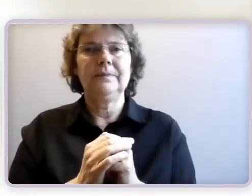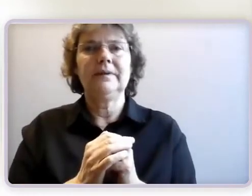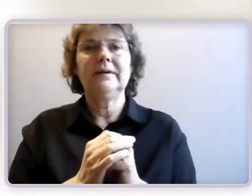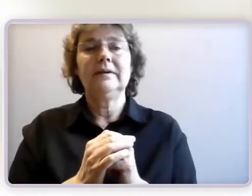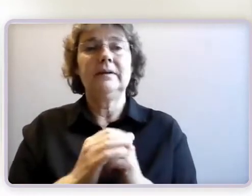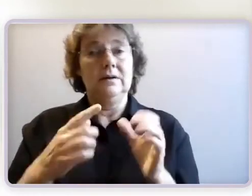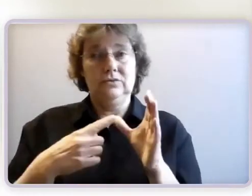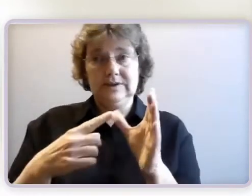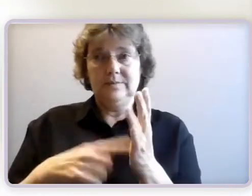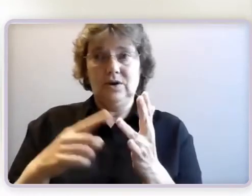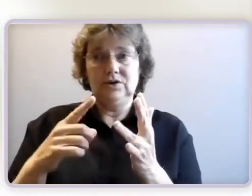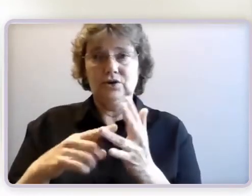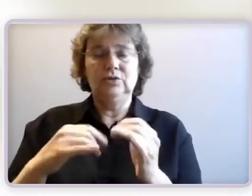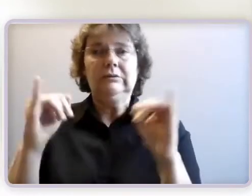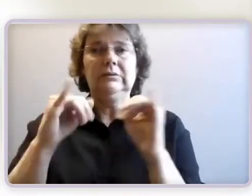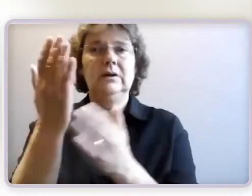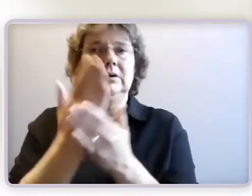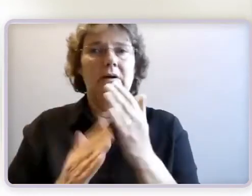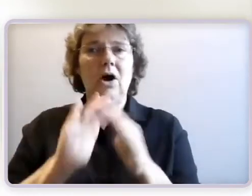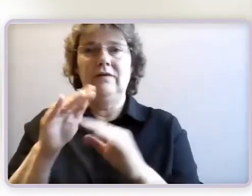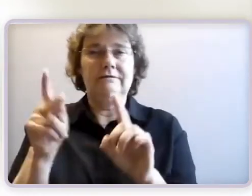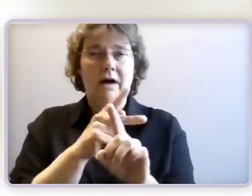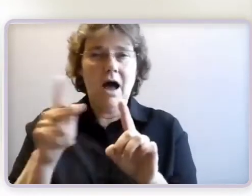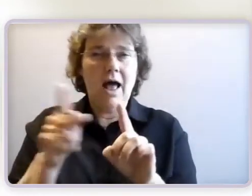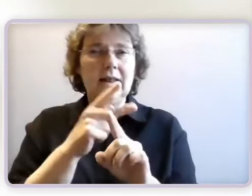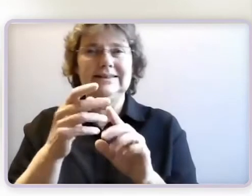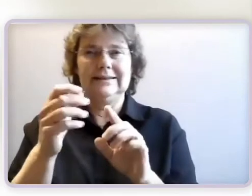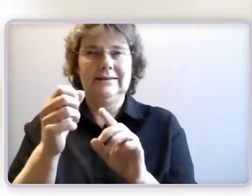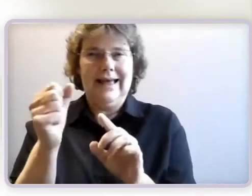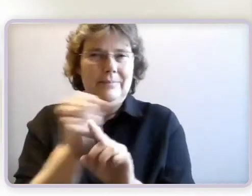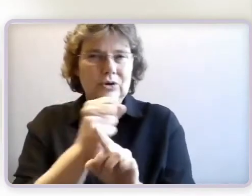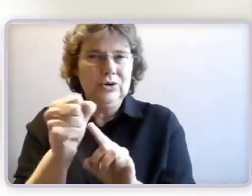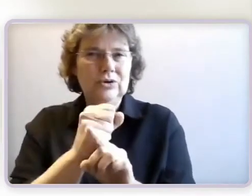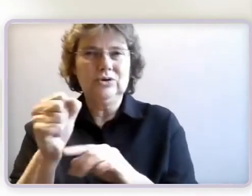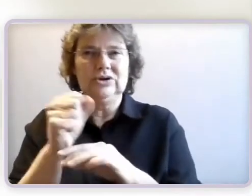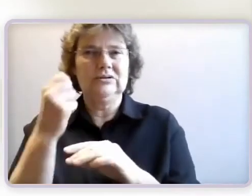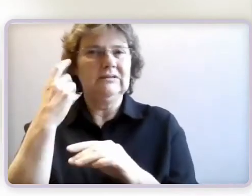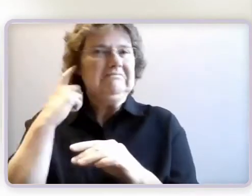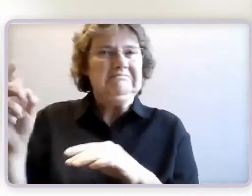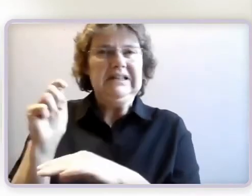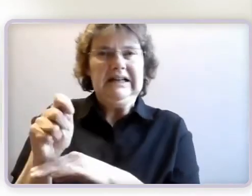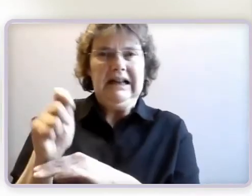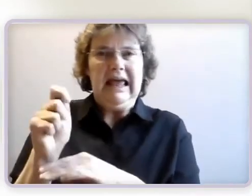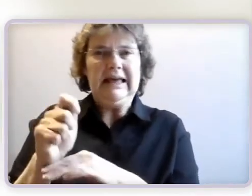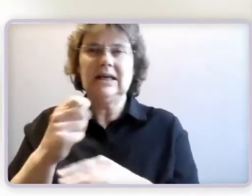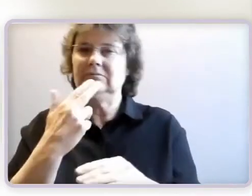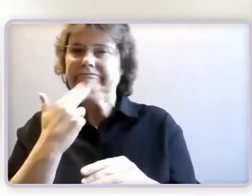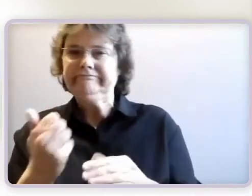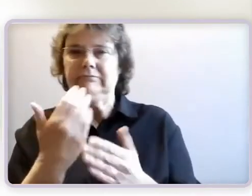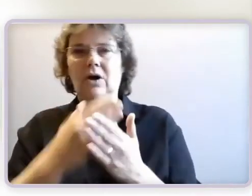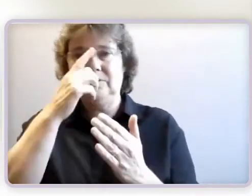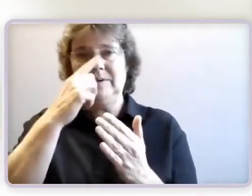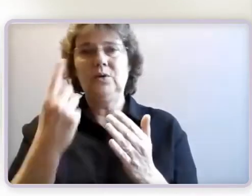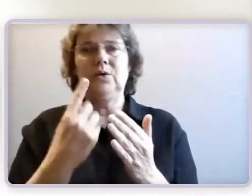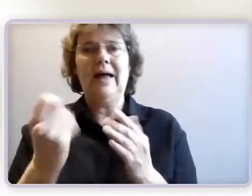about violence, abuse, neglect and exploitation of people with disability, the Commonwealth Government decided